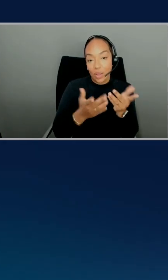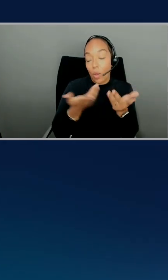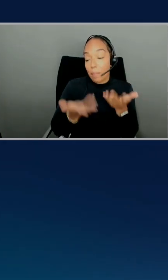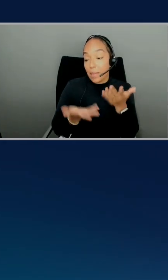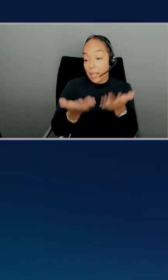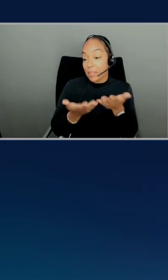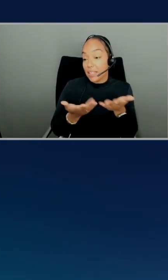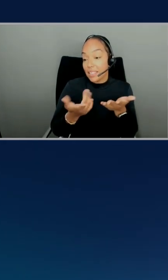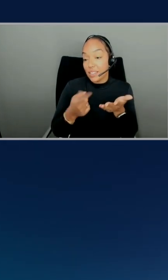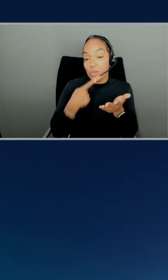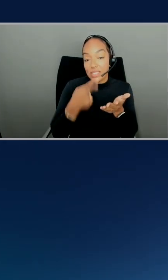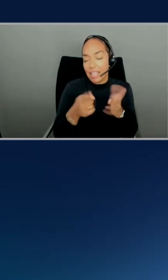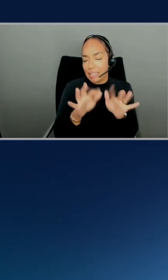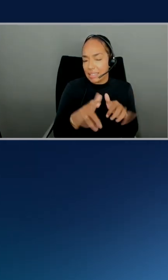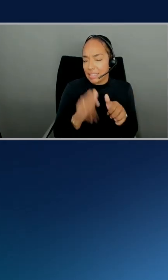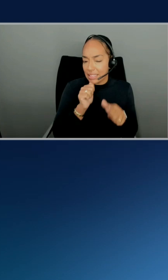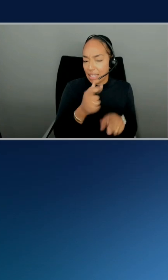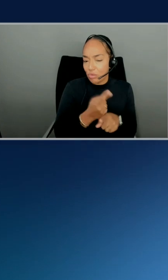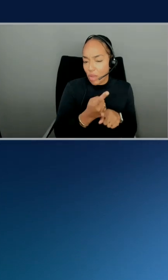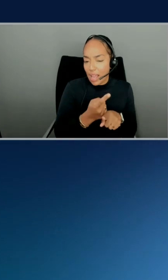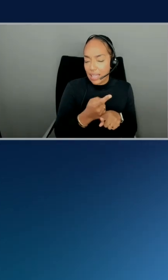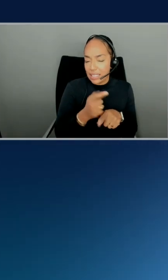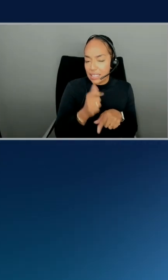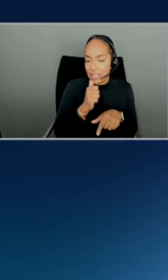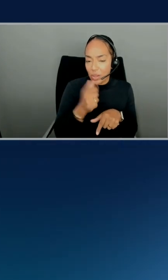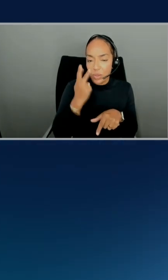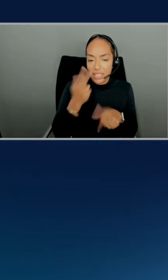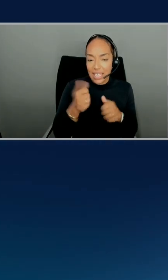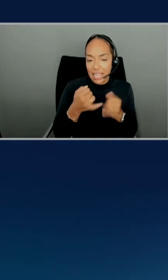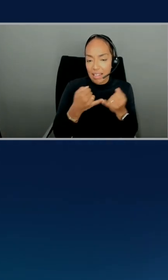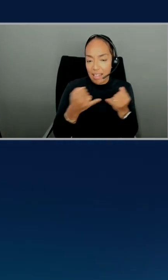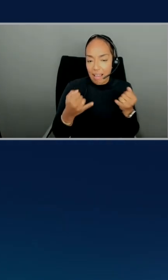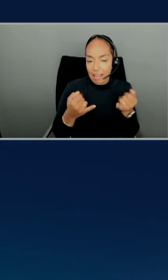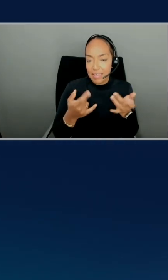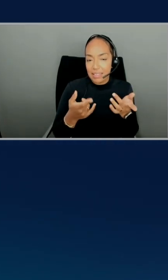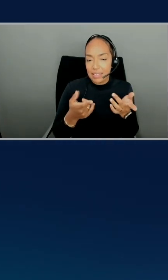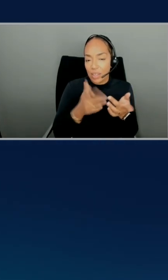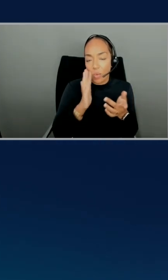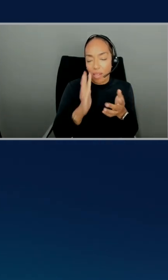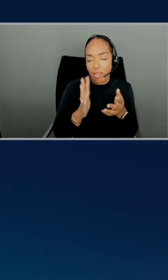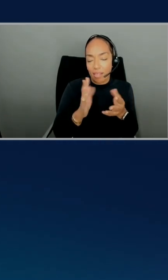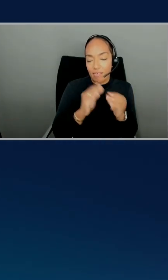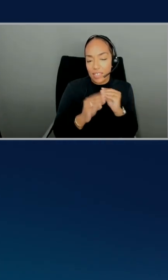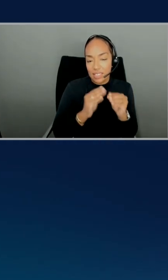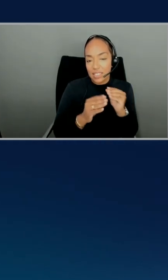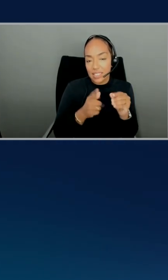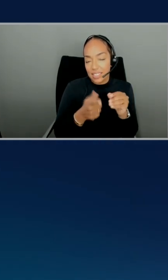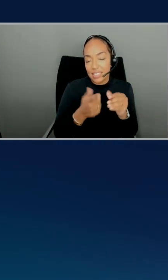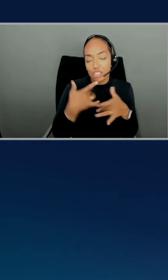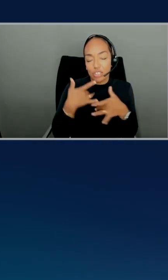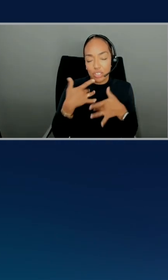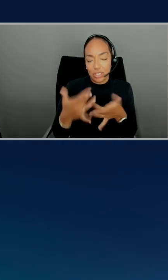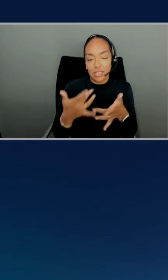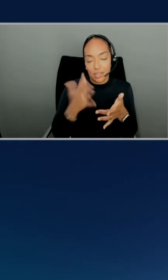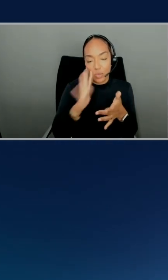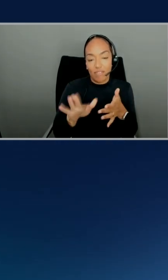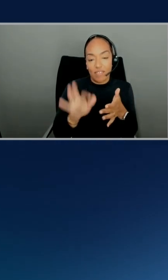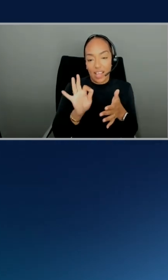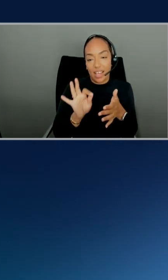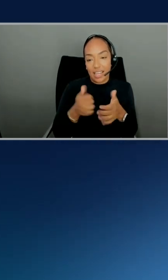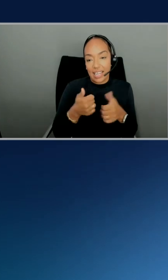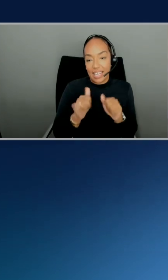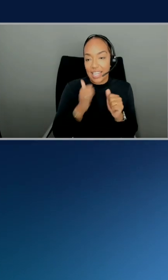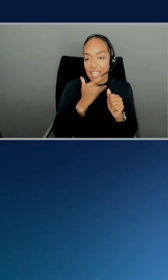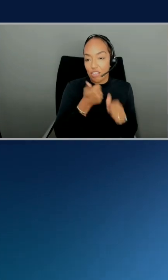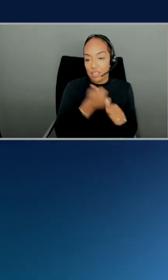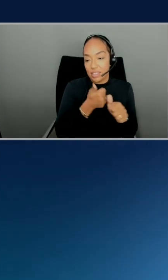hey, this isn't correct. I'm not seeing any lines. Go back and fix it. Yeah. It generally will find errors like that itself